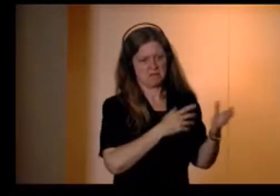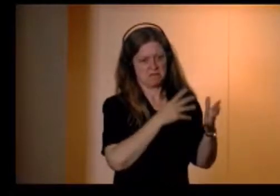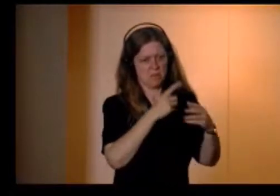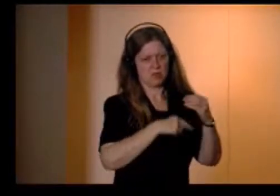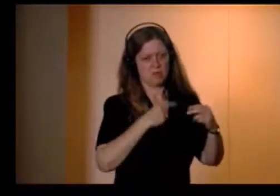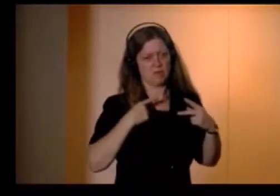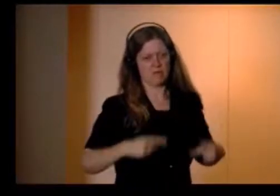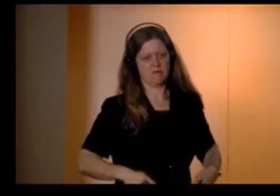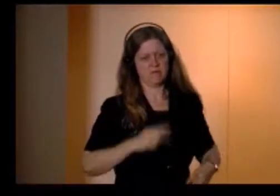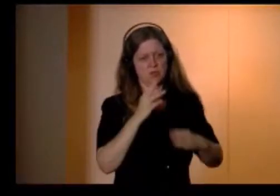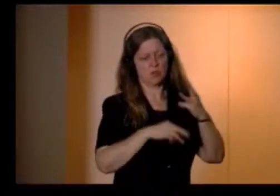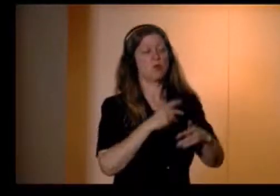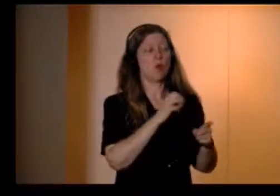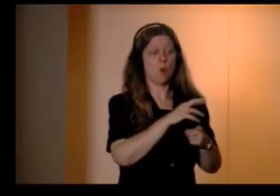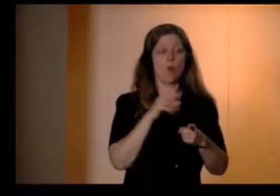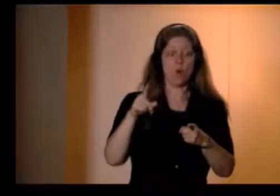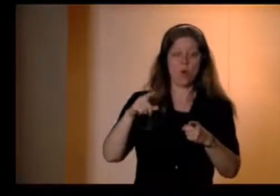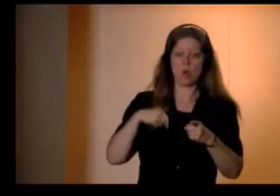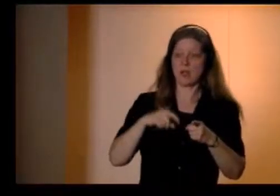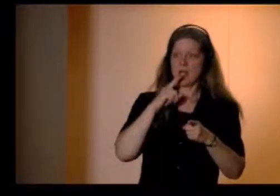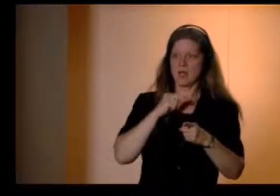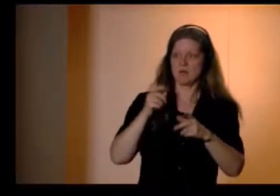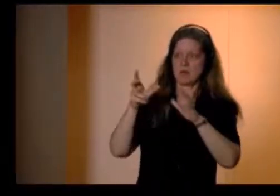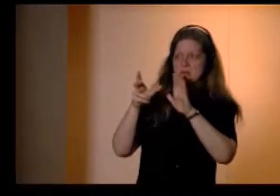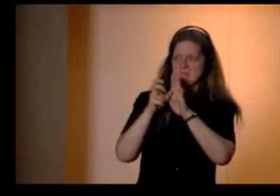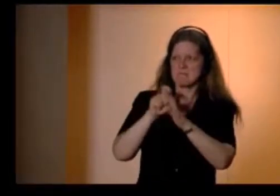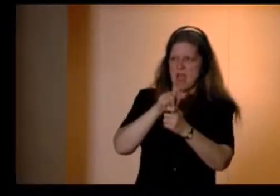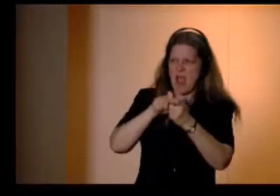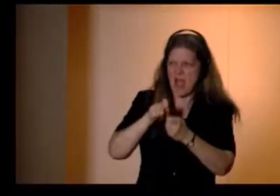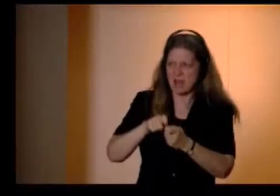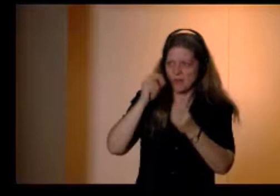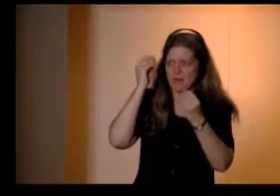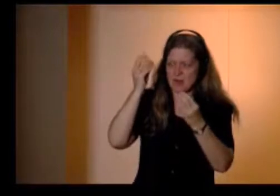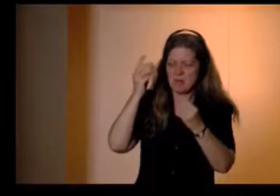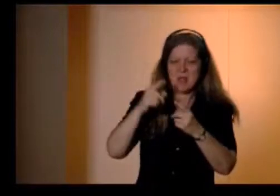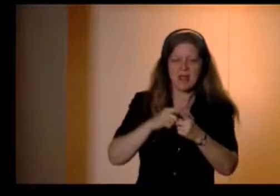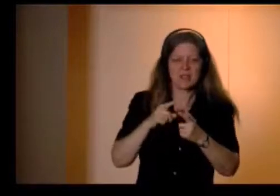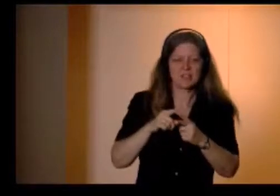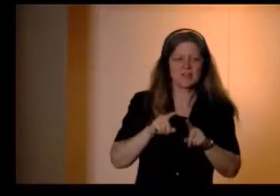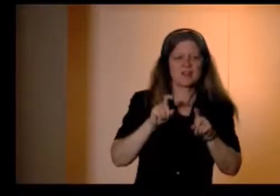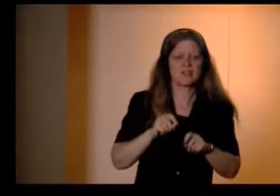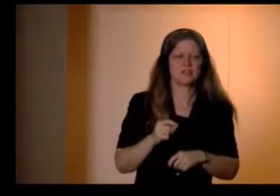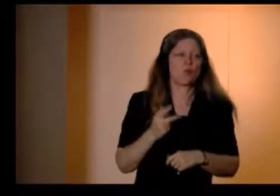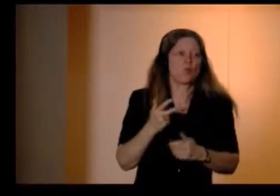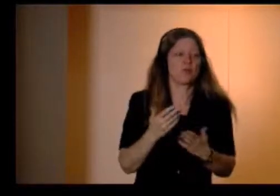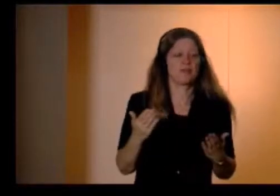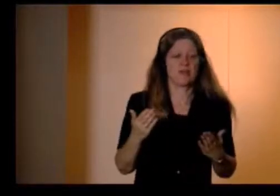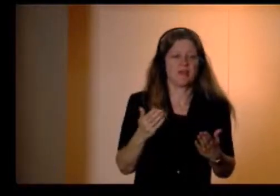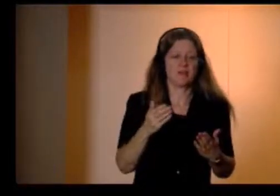really embed us right in the physical world, and then maybe we can test 3 things